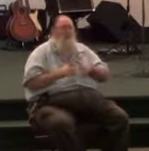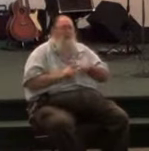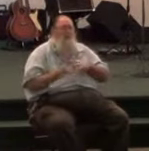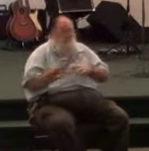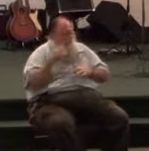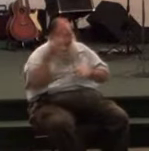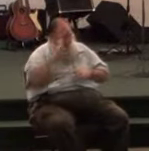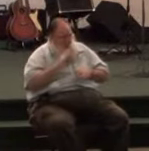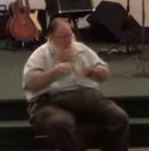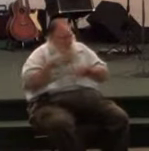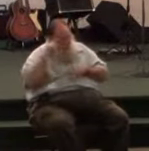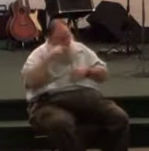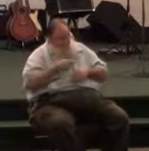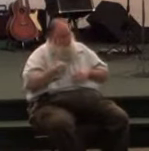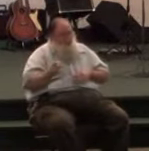prepared for you.